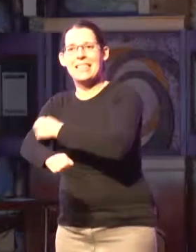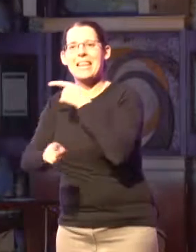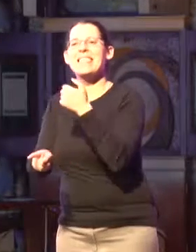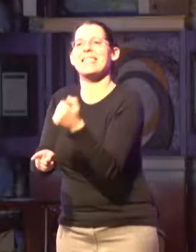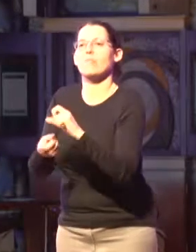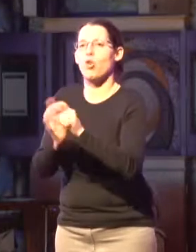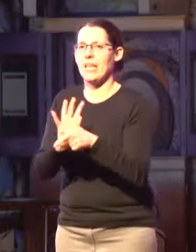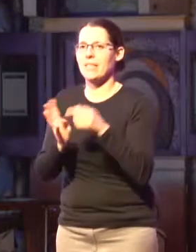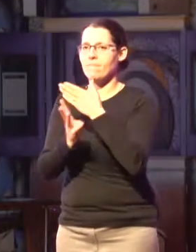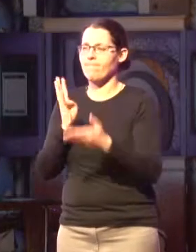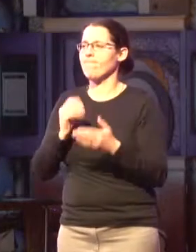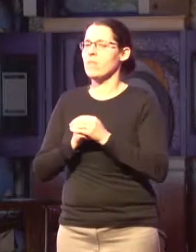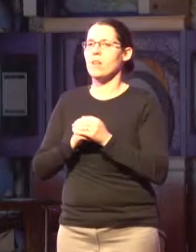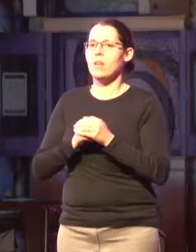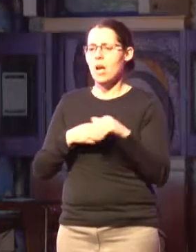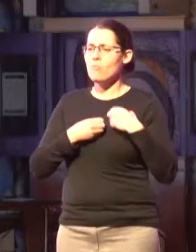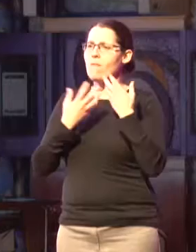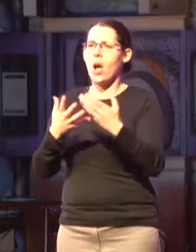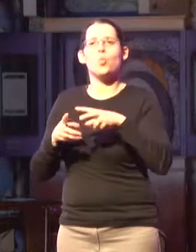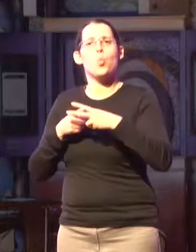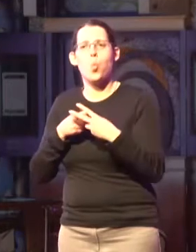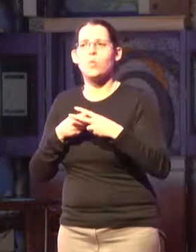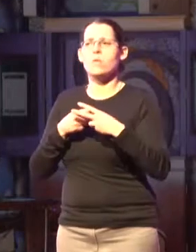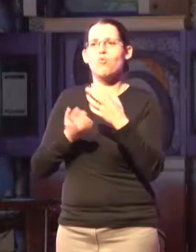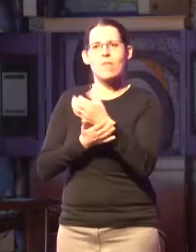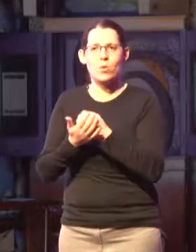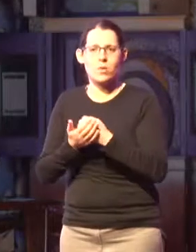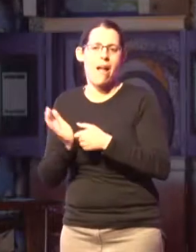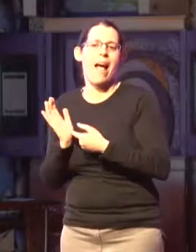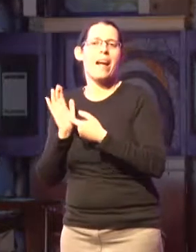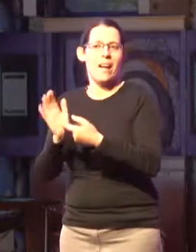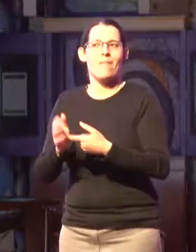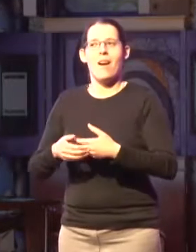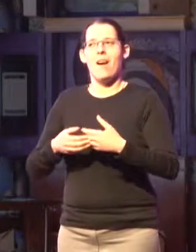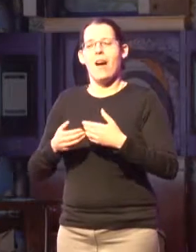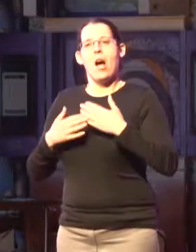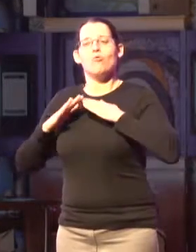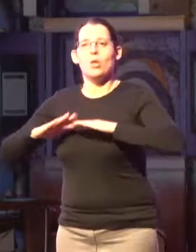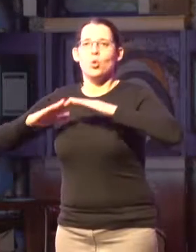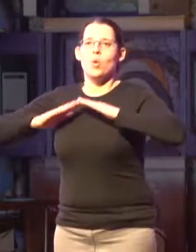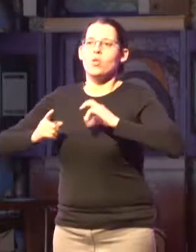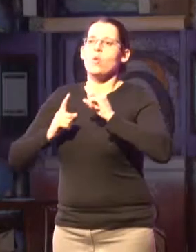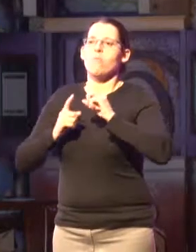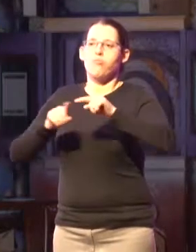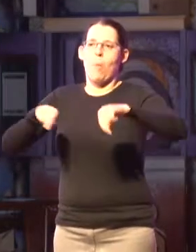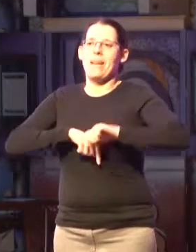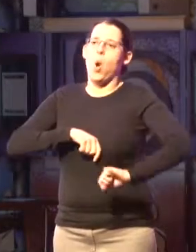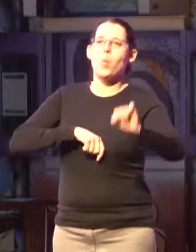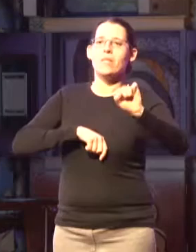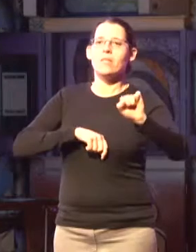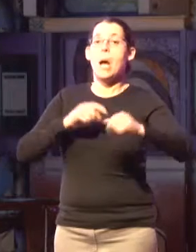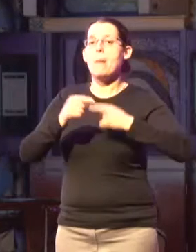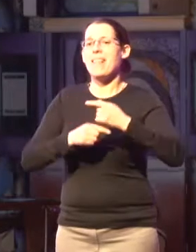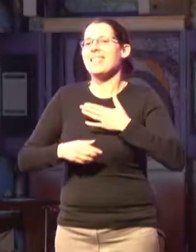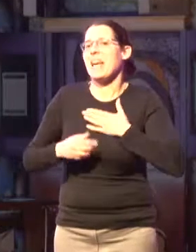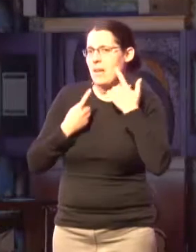The UDB provided tools and resources that gave reassurance to property owners about the safe care of their properties while